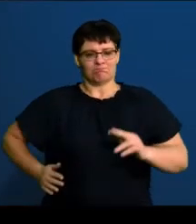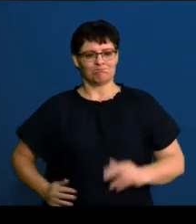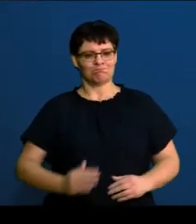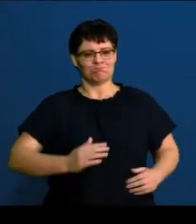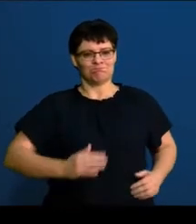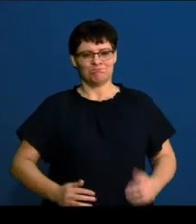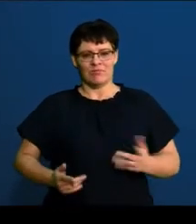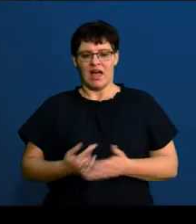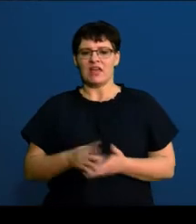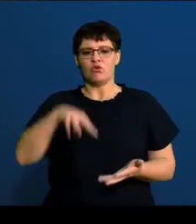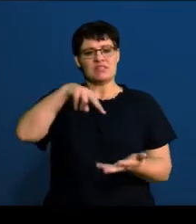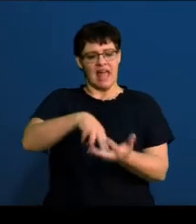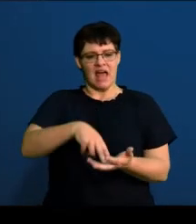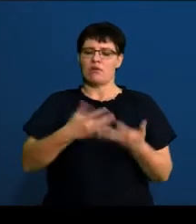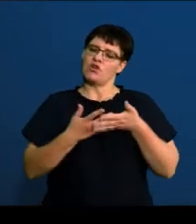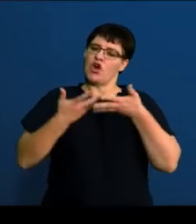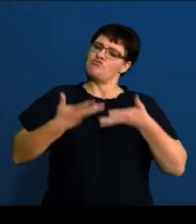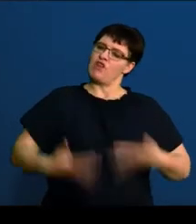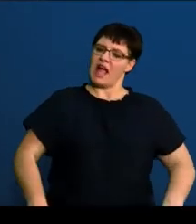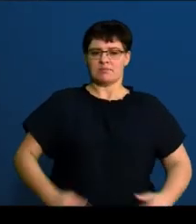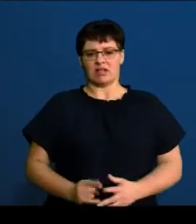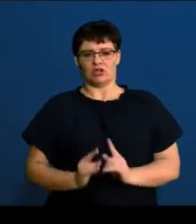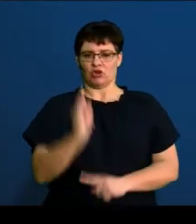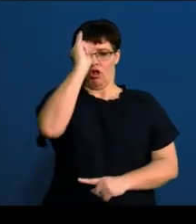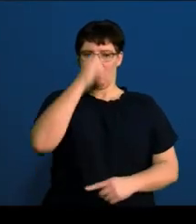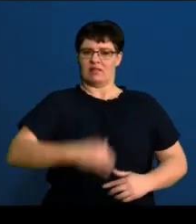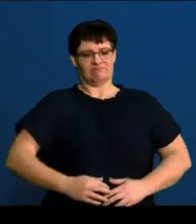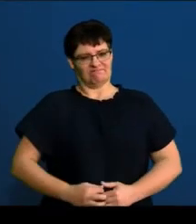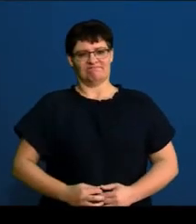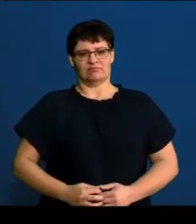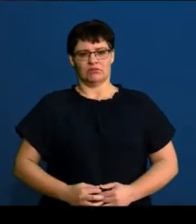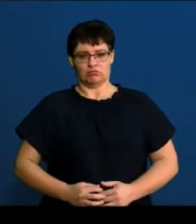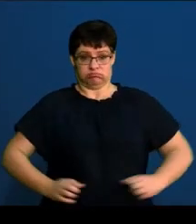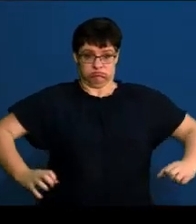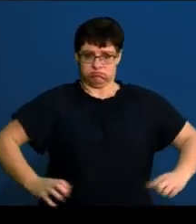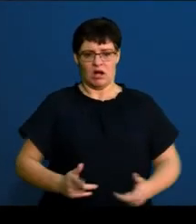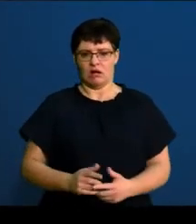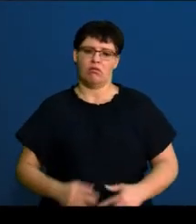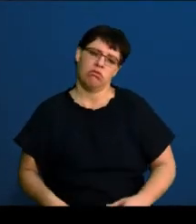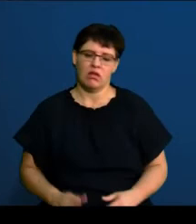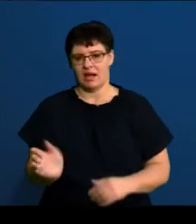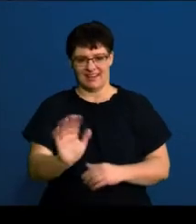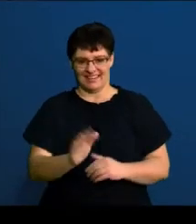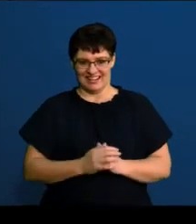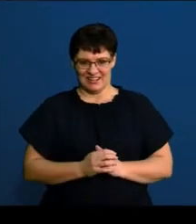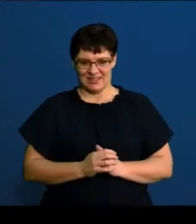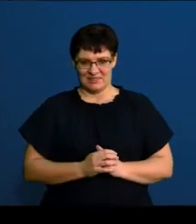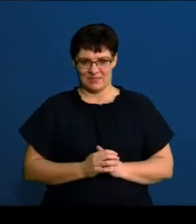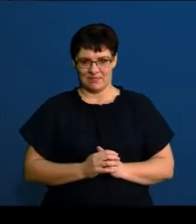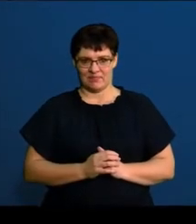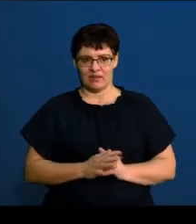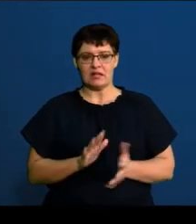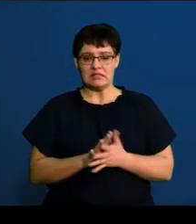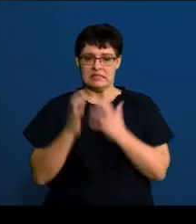should feel relaxed, yet tall and not rigid. Okay. Nail